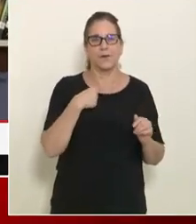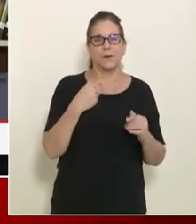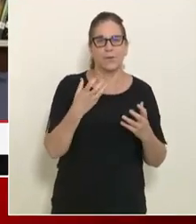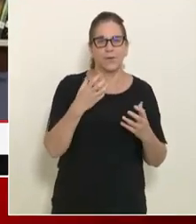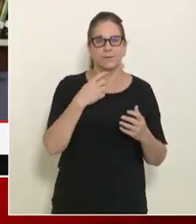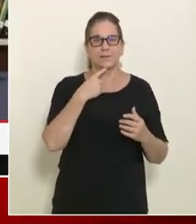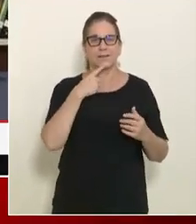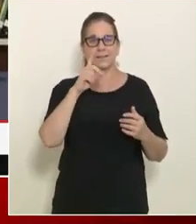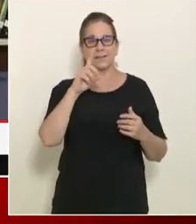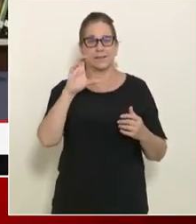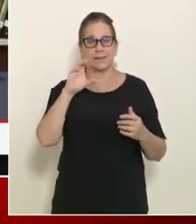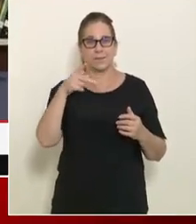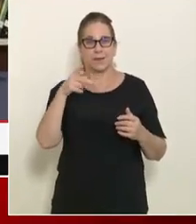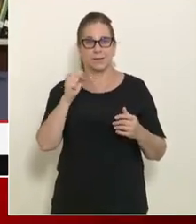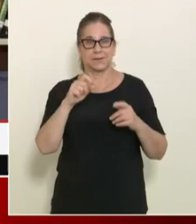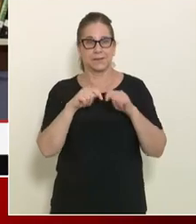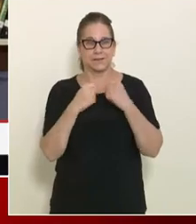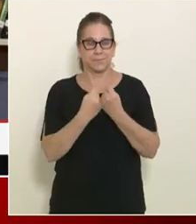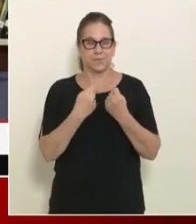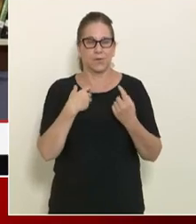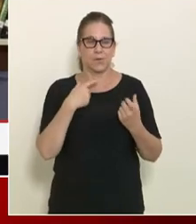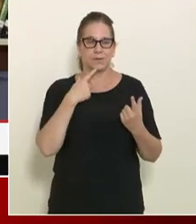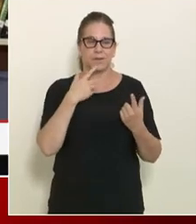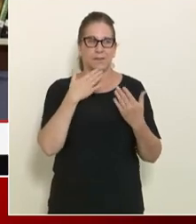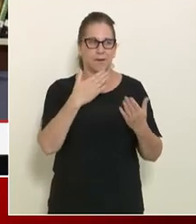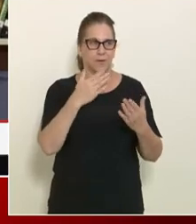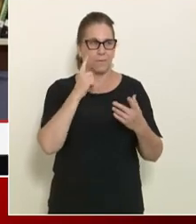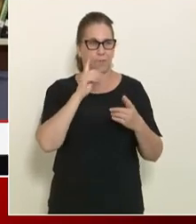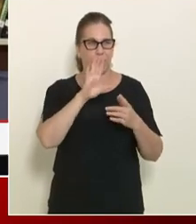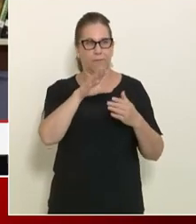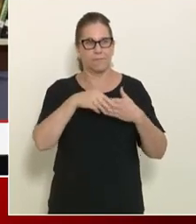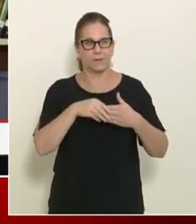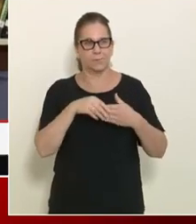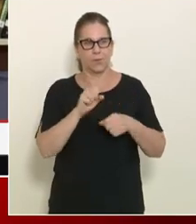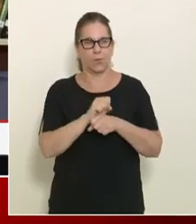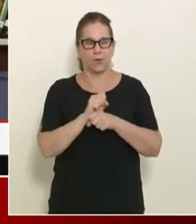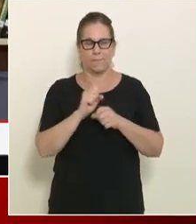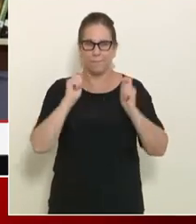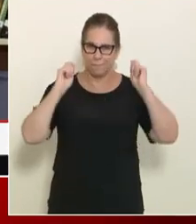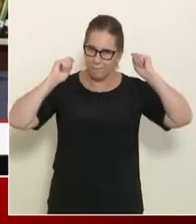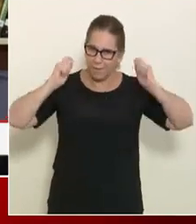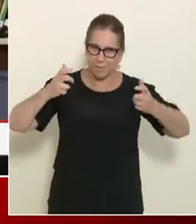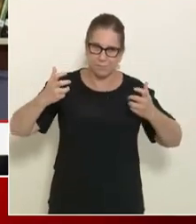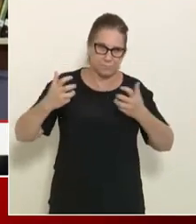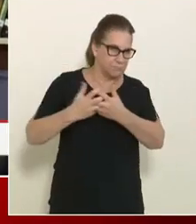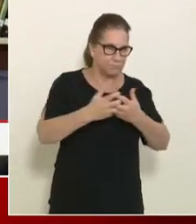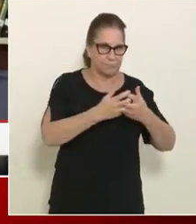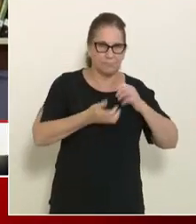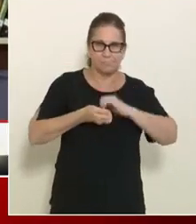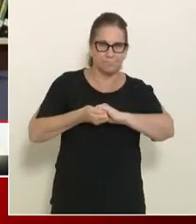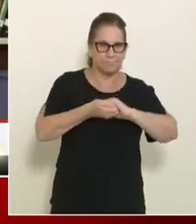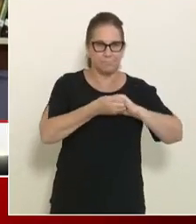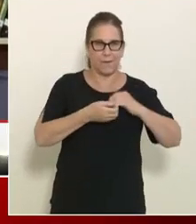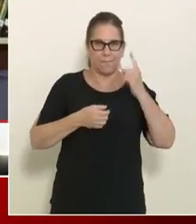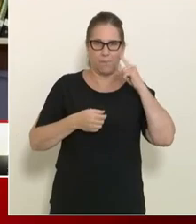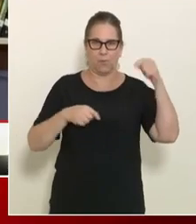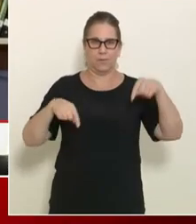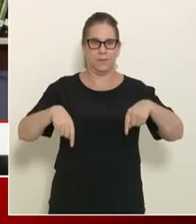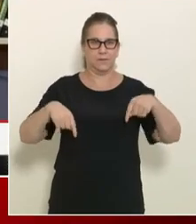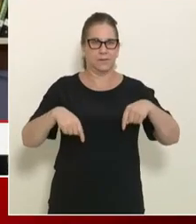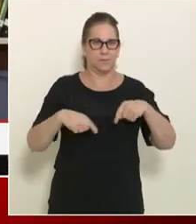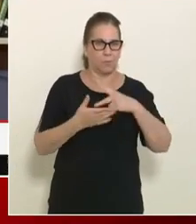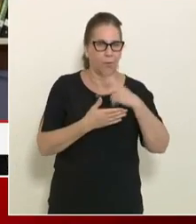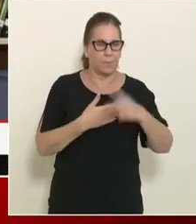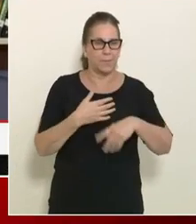being flexible and working quickly to ensure that our families have a robust experience for the start